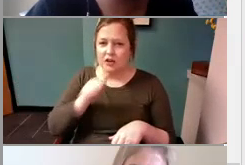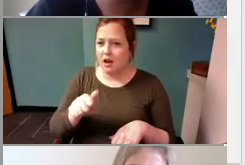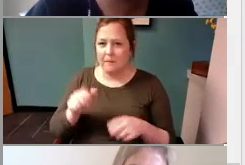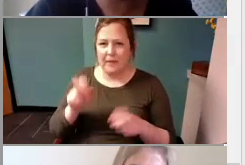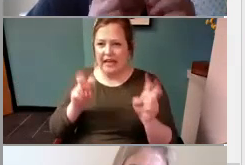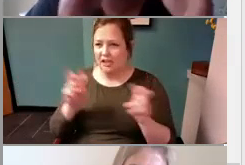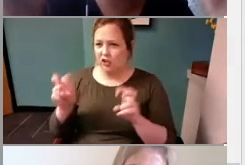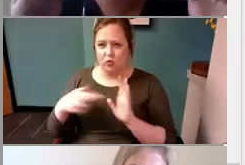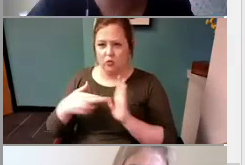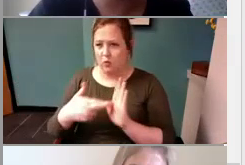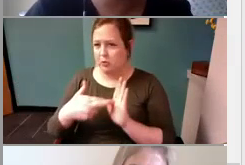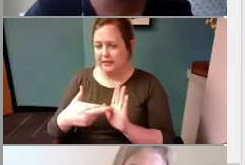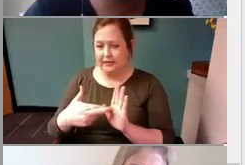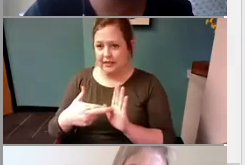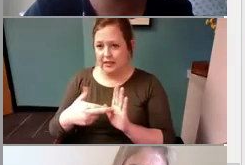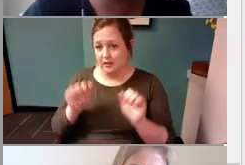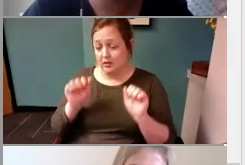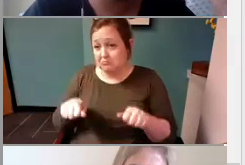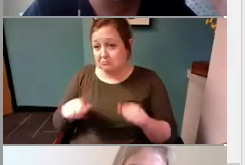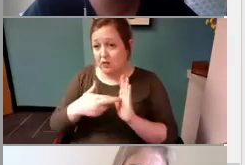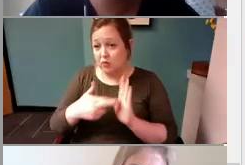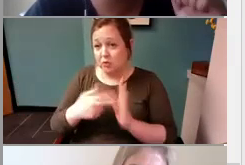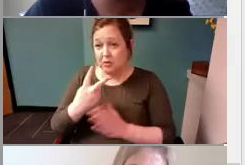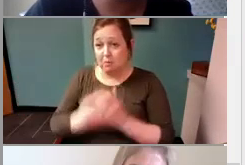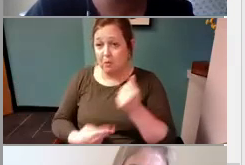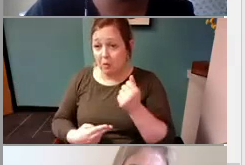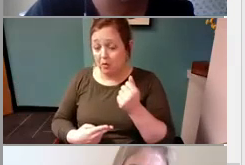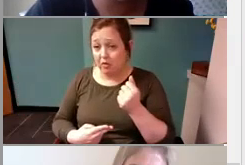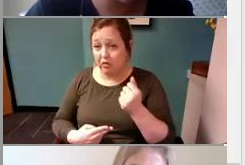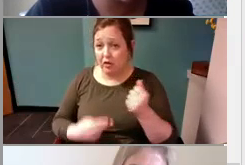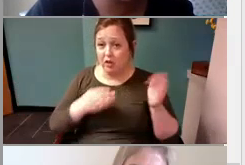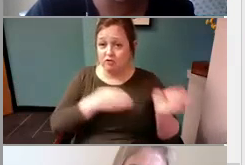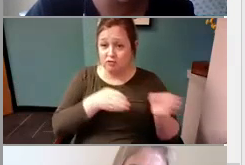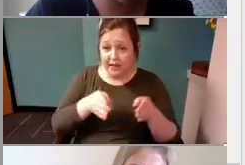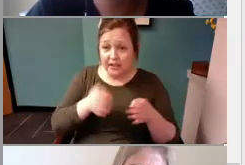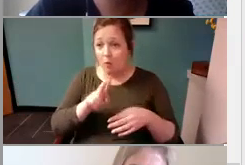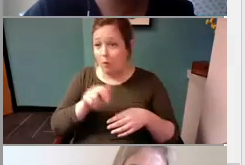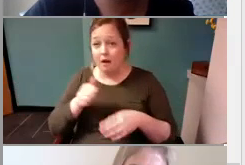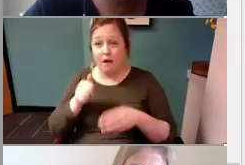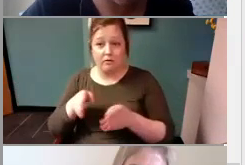We just can represent both direct and undirected edges in a matrix or a list.